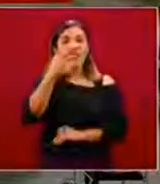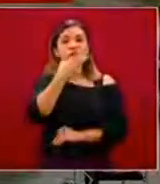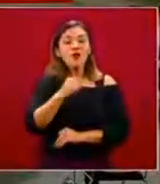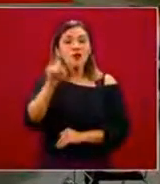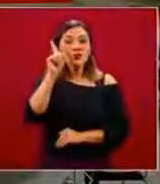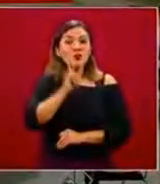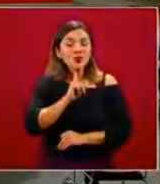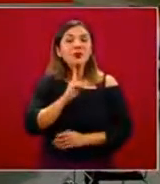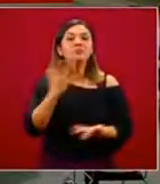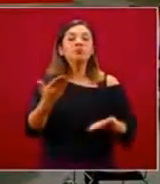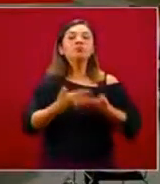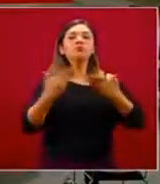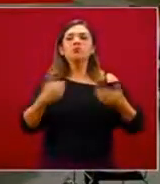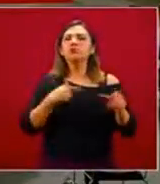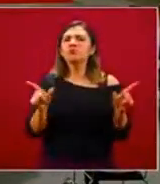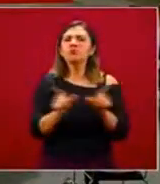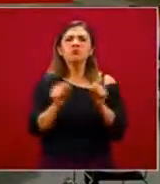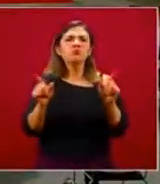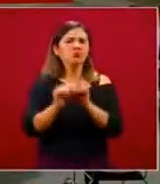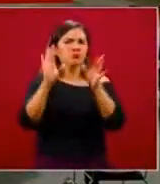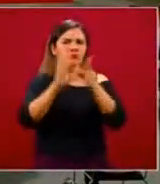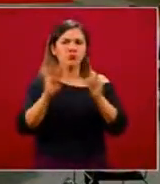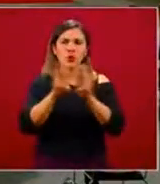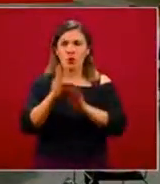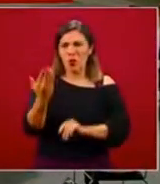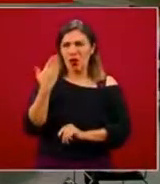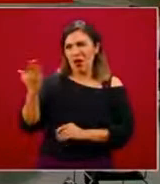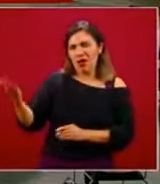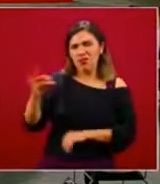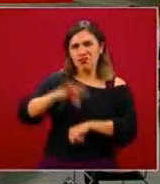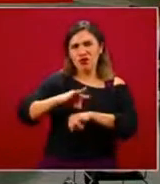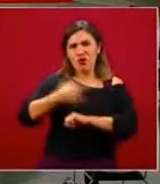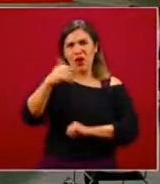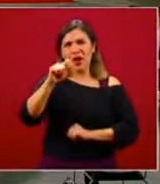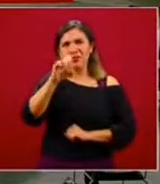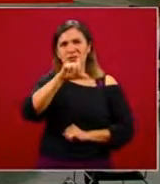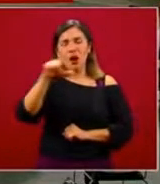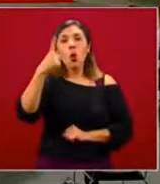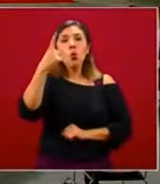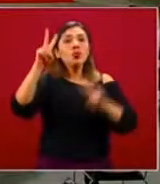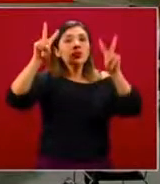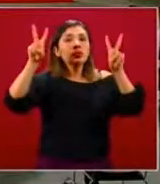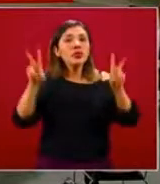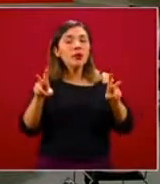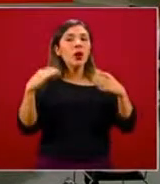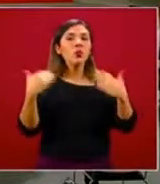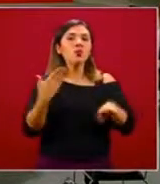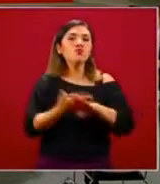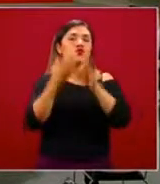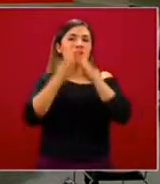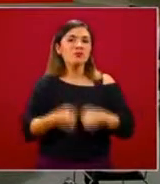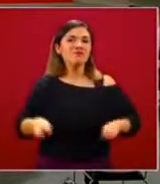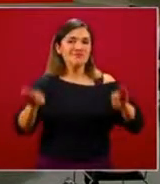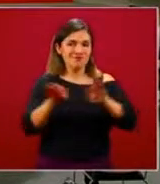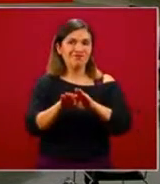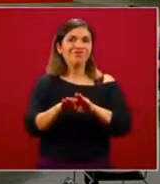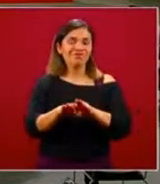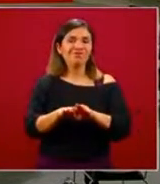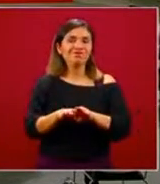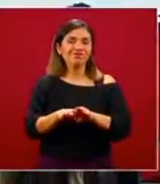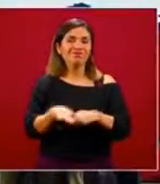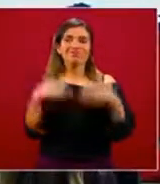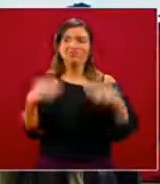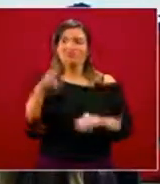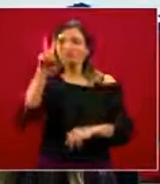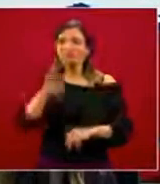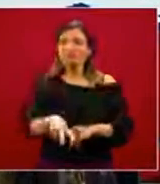Good night, Dr. López-Gatell. Let's quickly talk about this. Dr. López-Gatell mentioned a